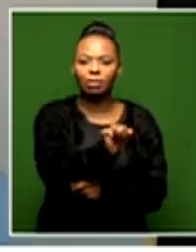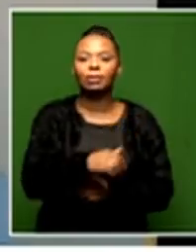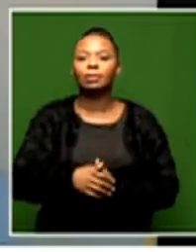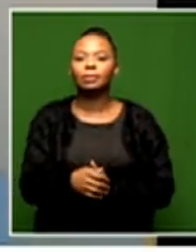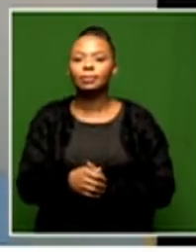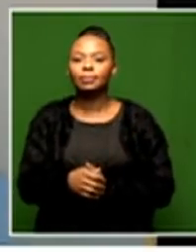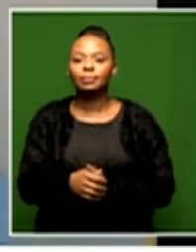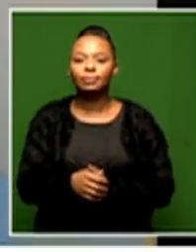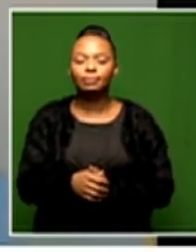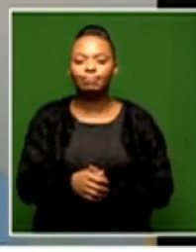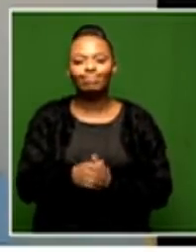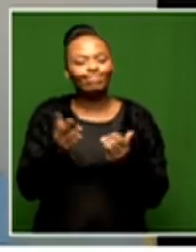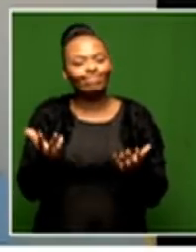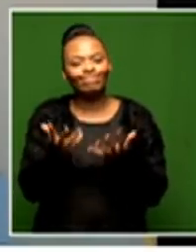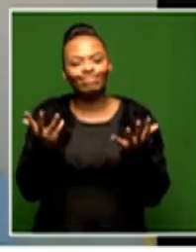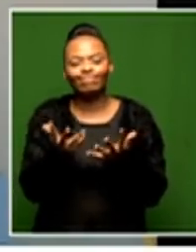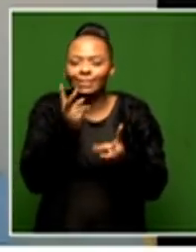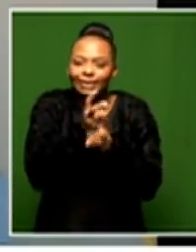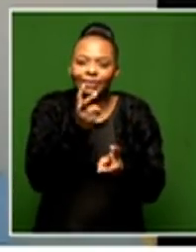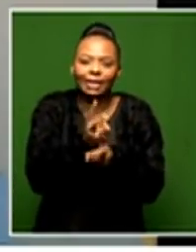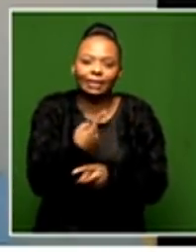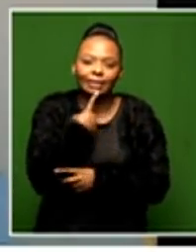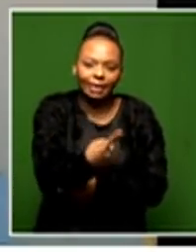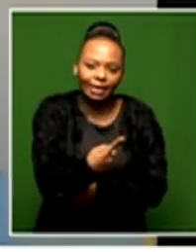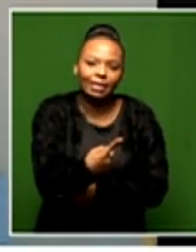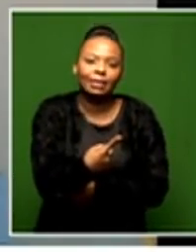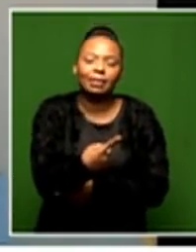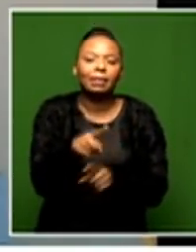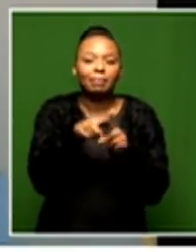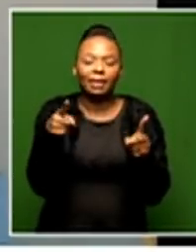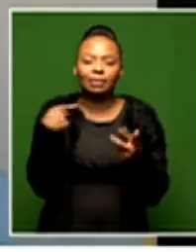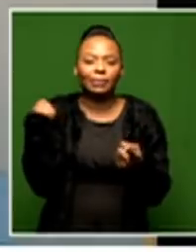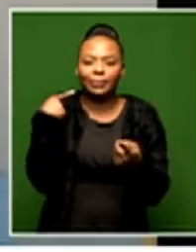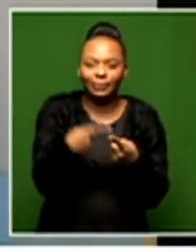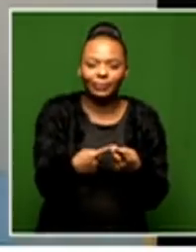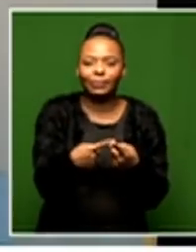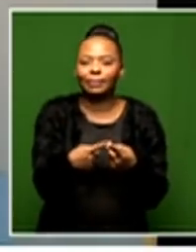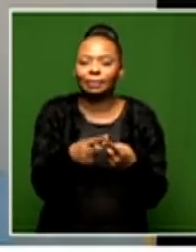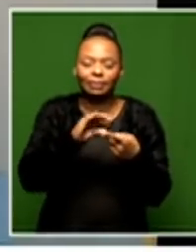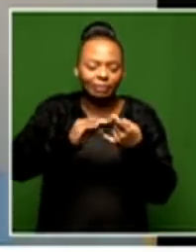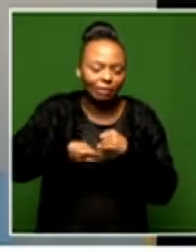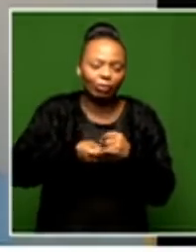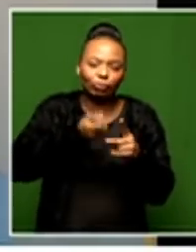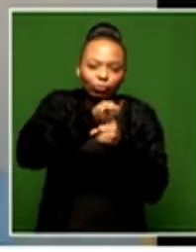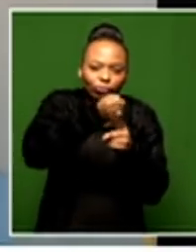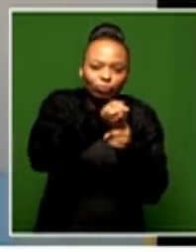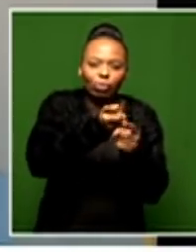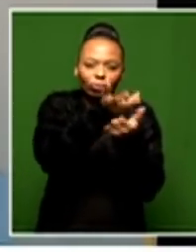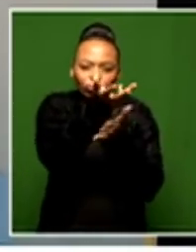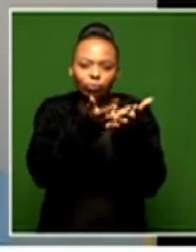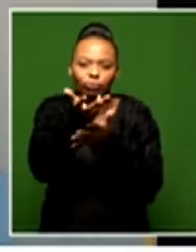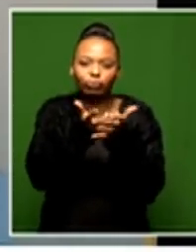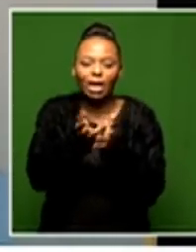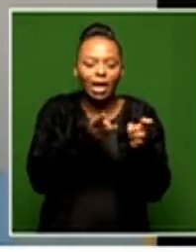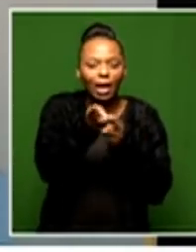it's difficult to say. I'd say that there's still a long way to go. Regulation and pricing is